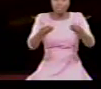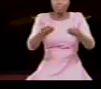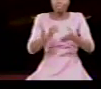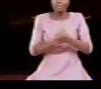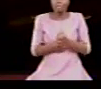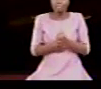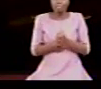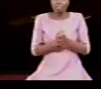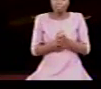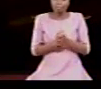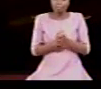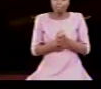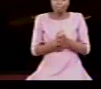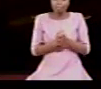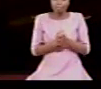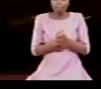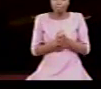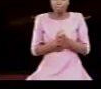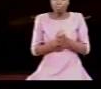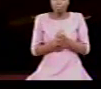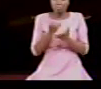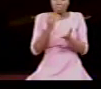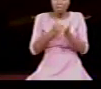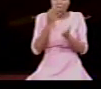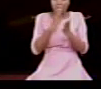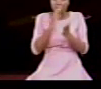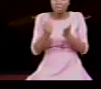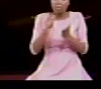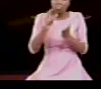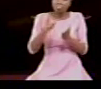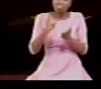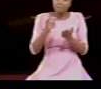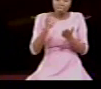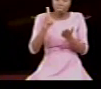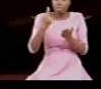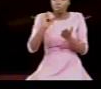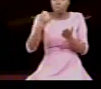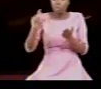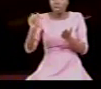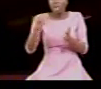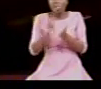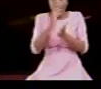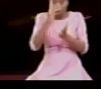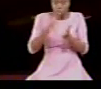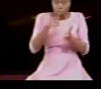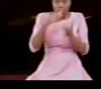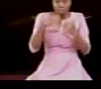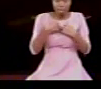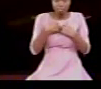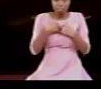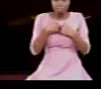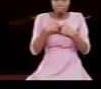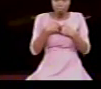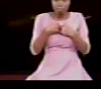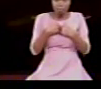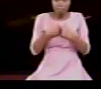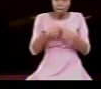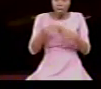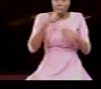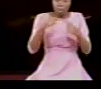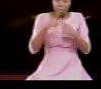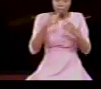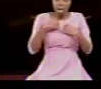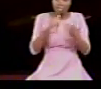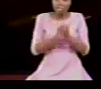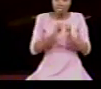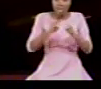even be a dollar. That's what you have. That $1 given from a transformed heart is